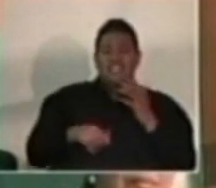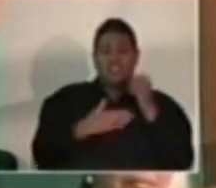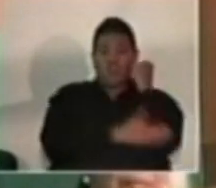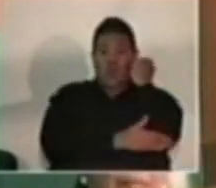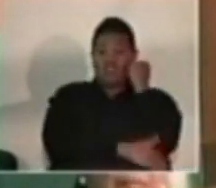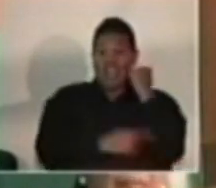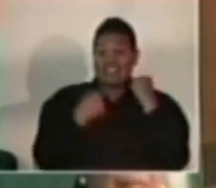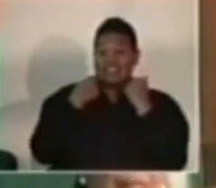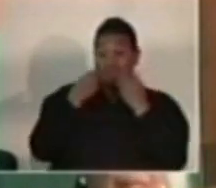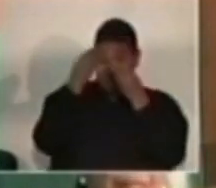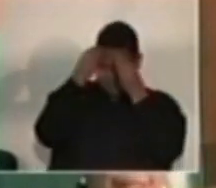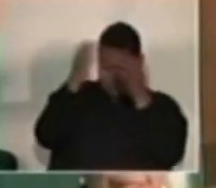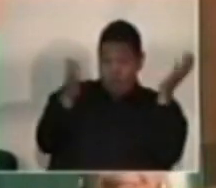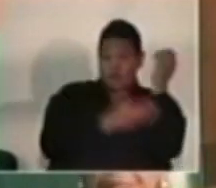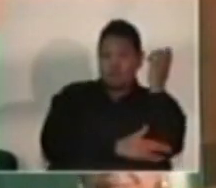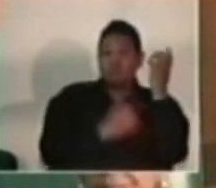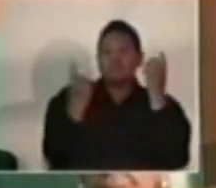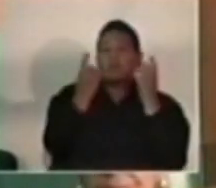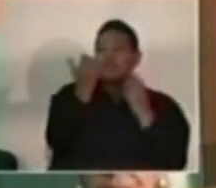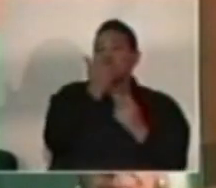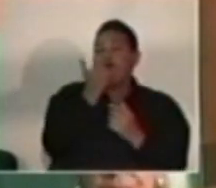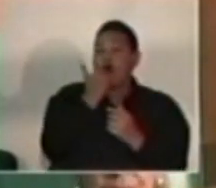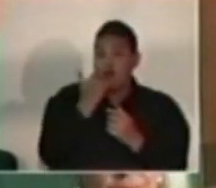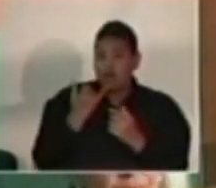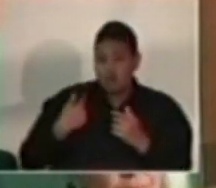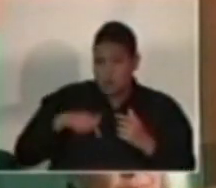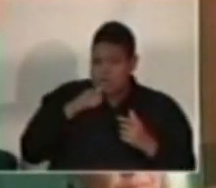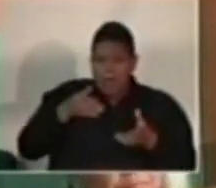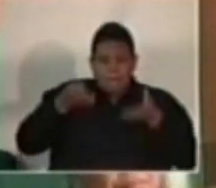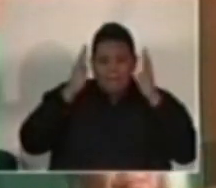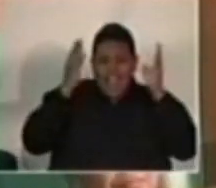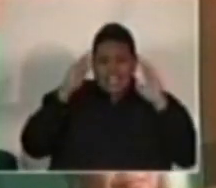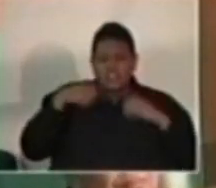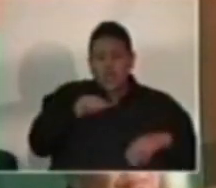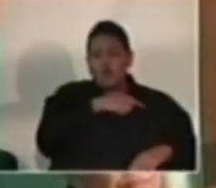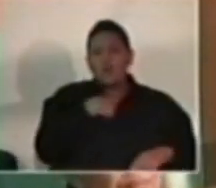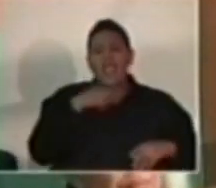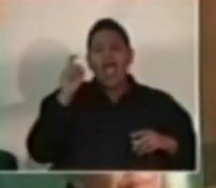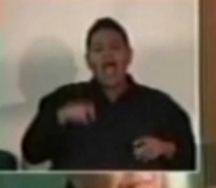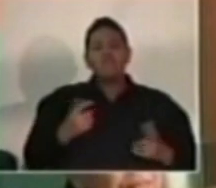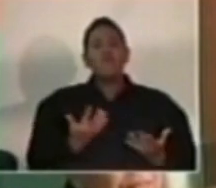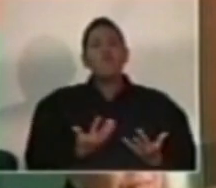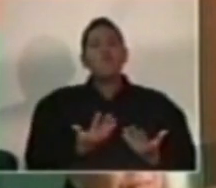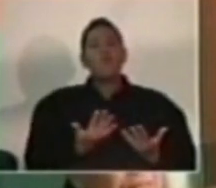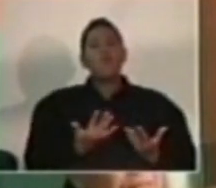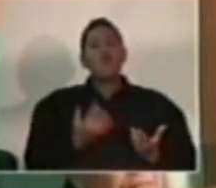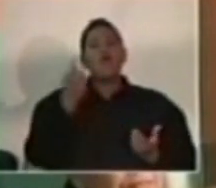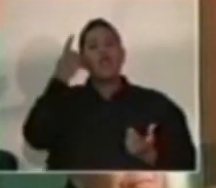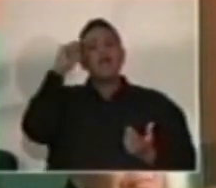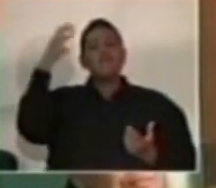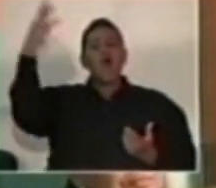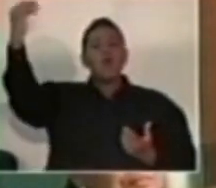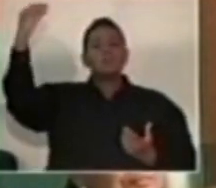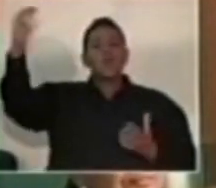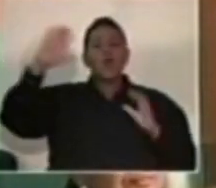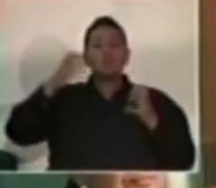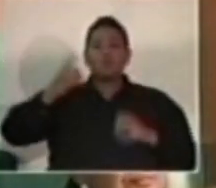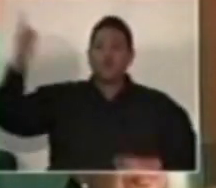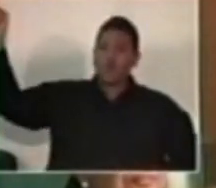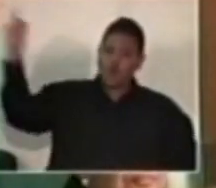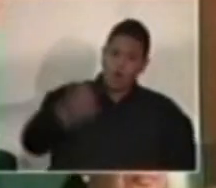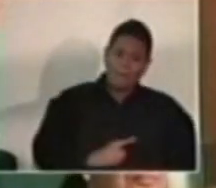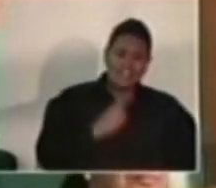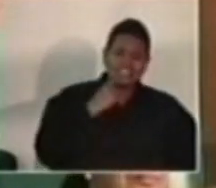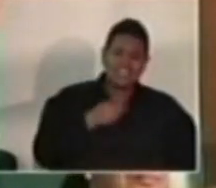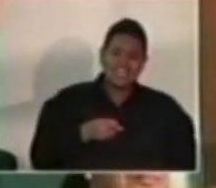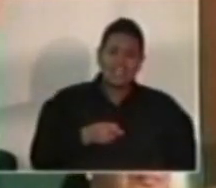us, there is something wrong. We didn't pay attention to it. We had to now wait for an external body to come and say, you know